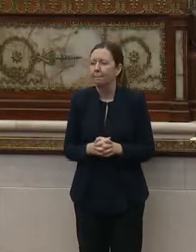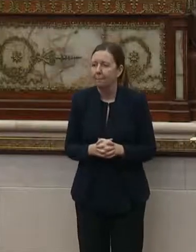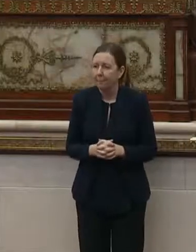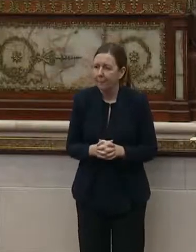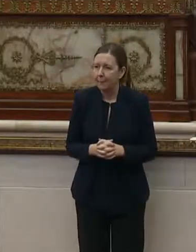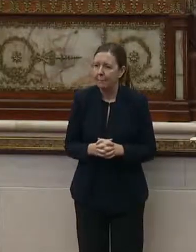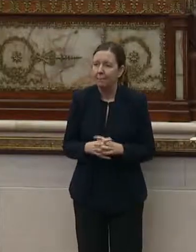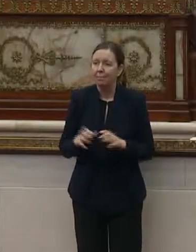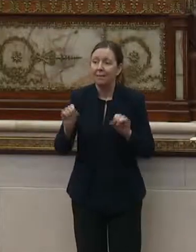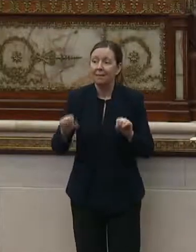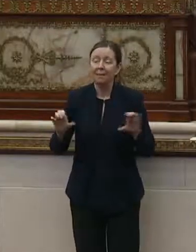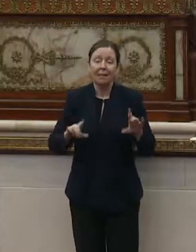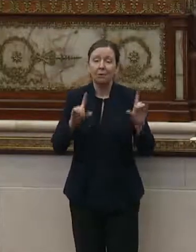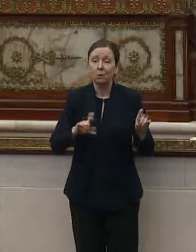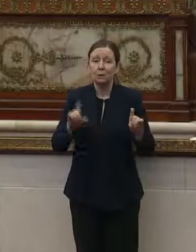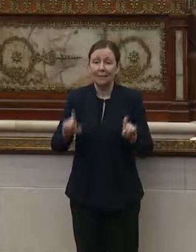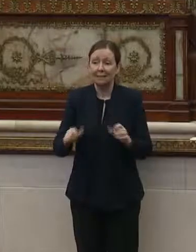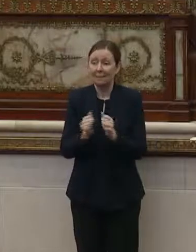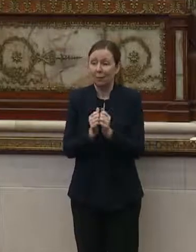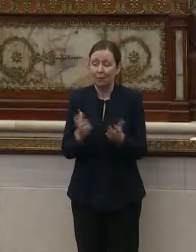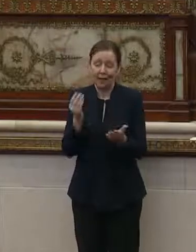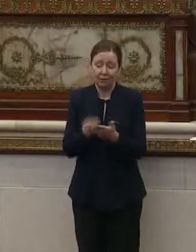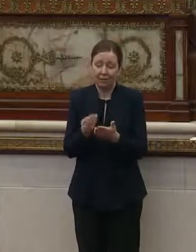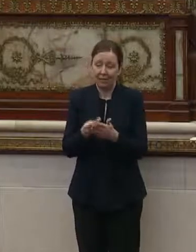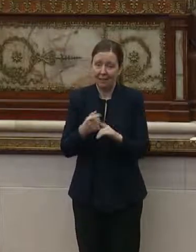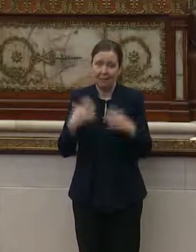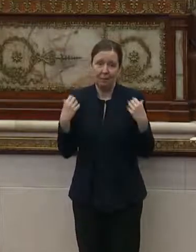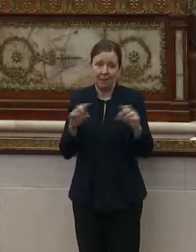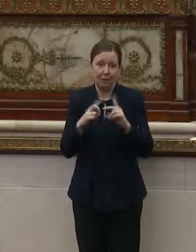They can do testing without funding from the health